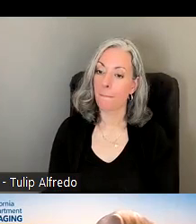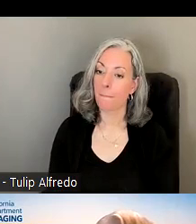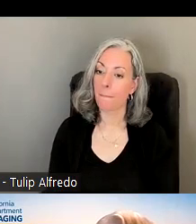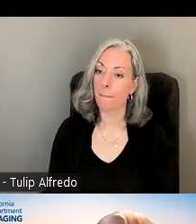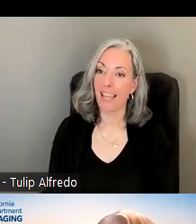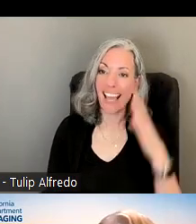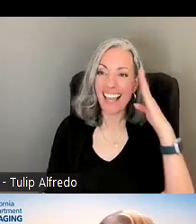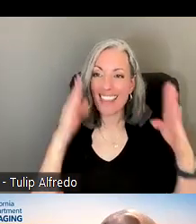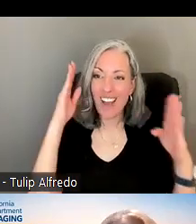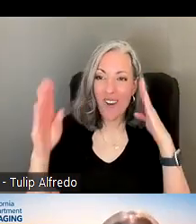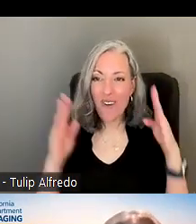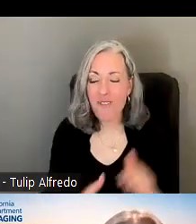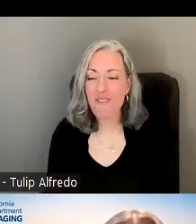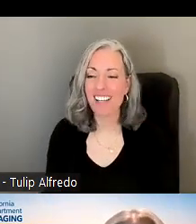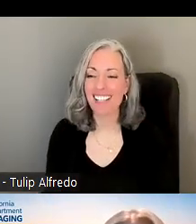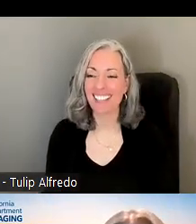Hello.